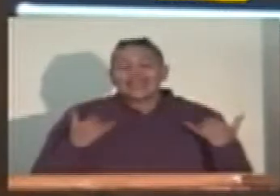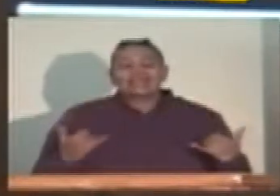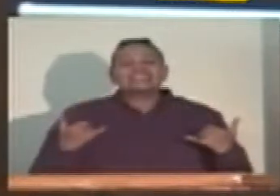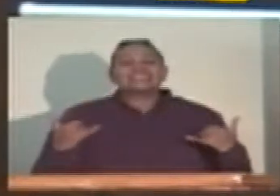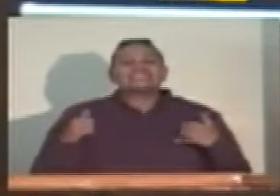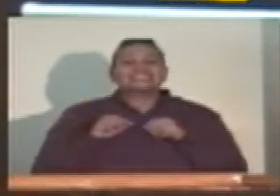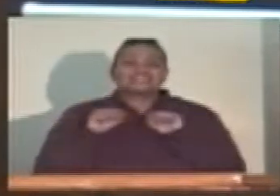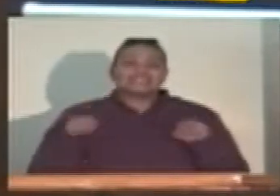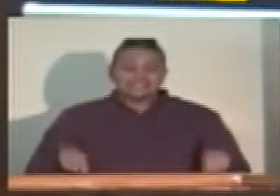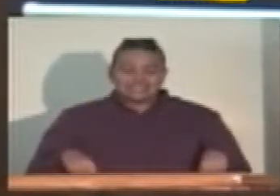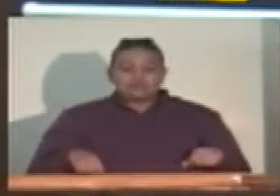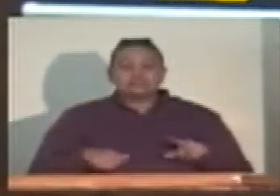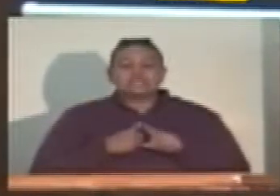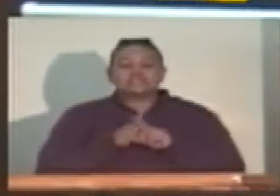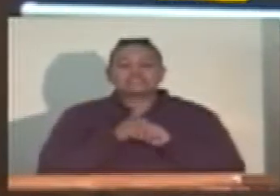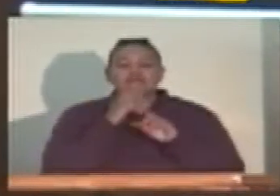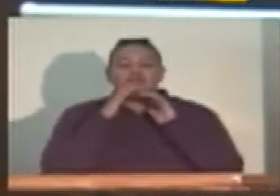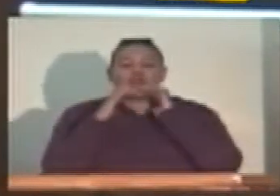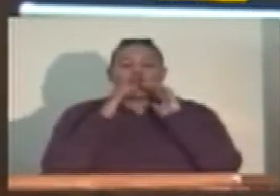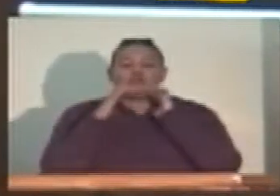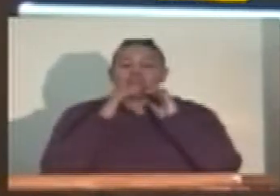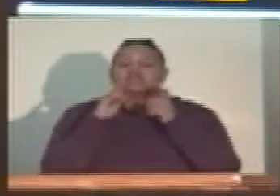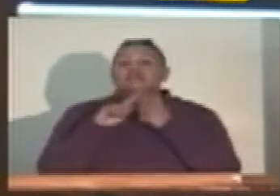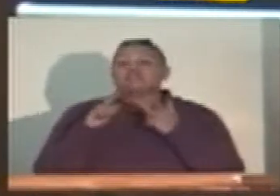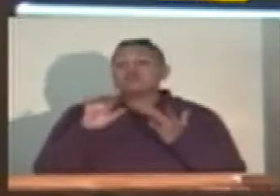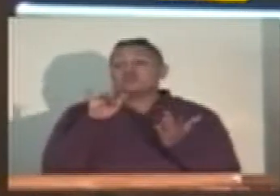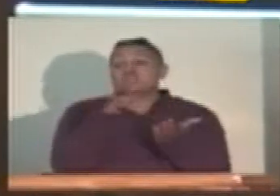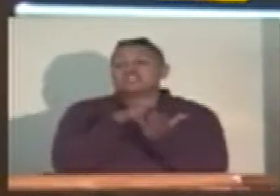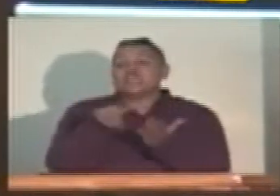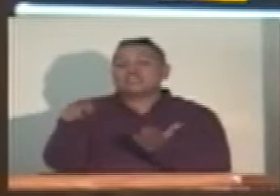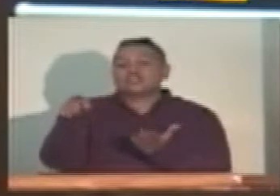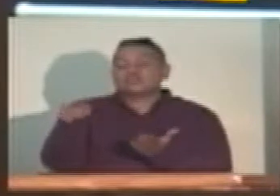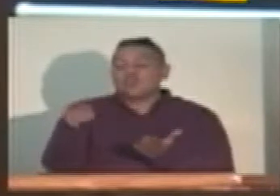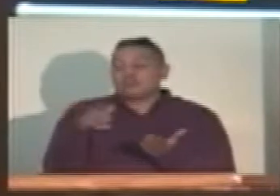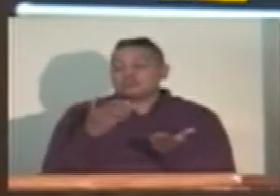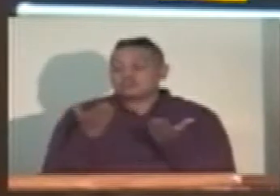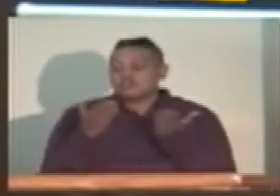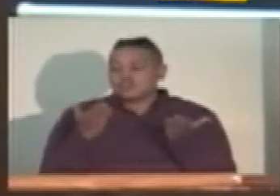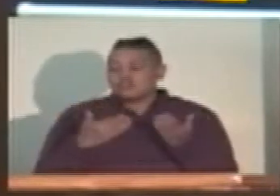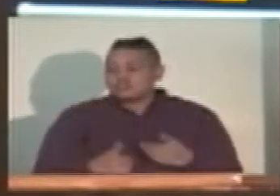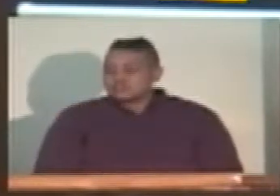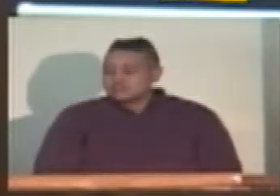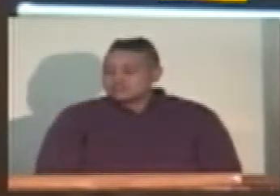existing systems and communicate to the centralized services.